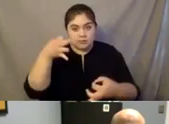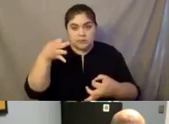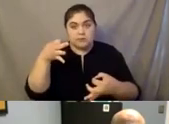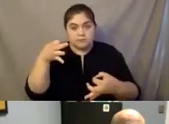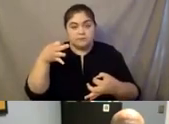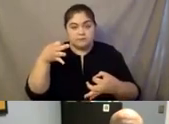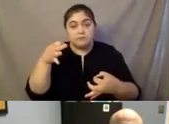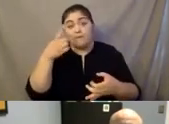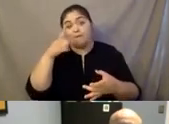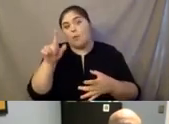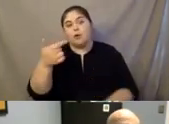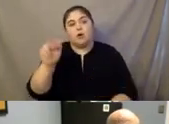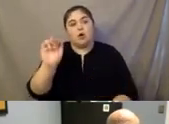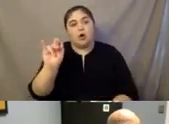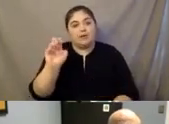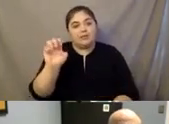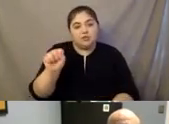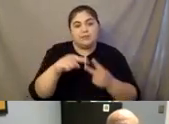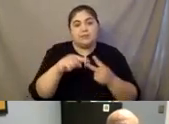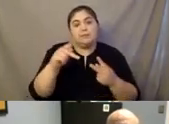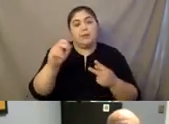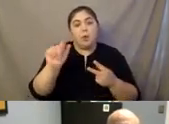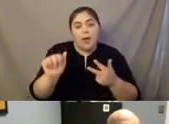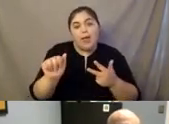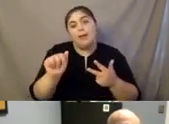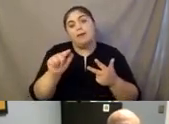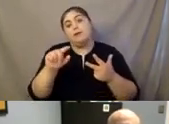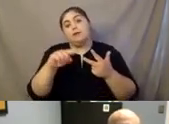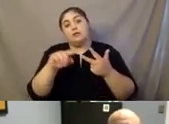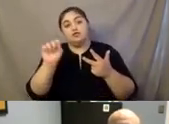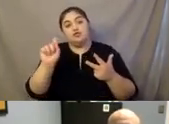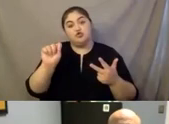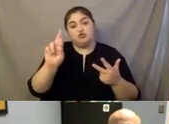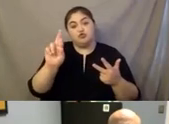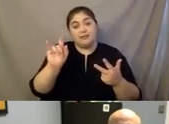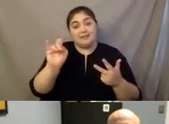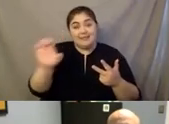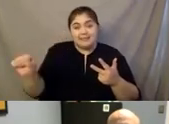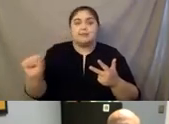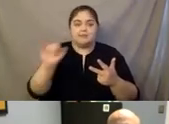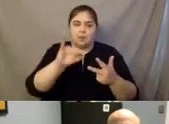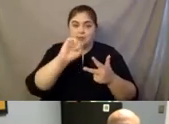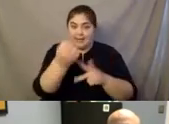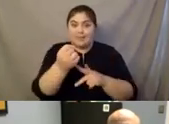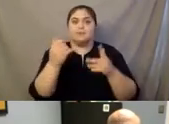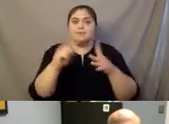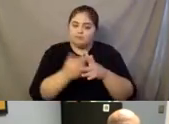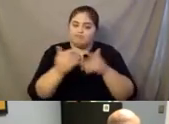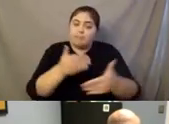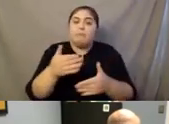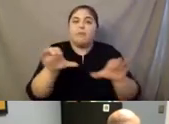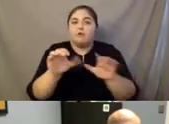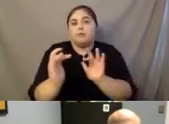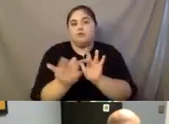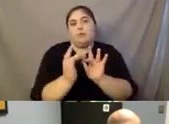So for guardianships, POA cases, trustees, those are proceeding. But again, they're being done remotely as of right